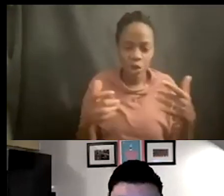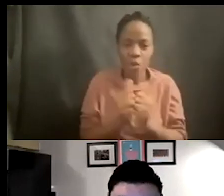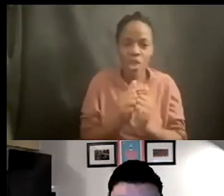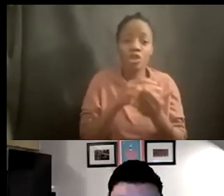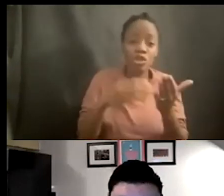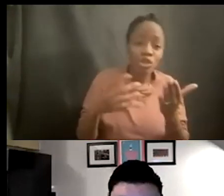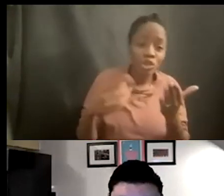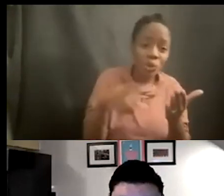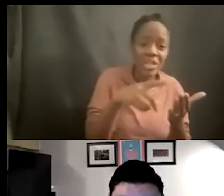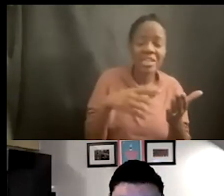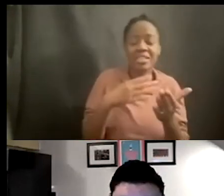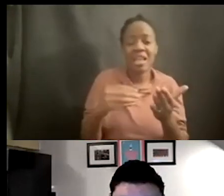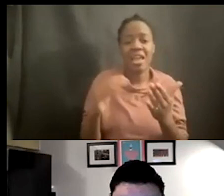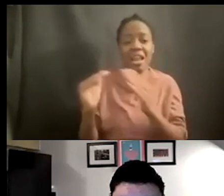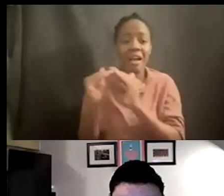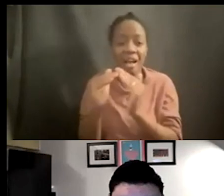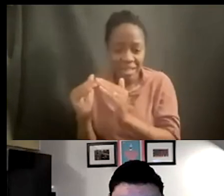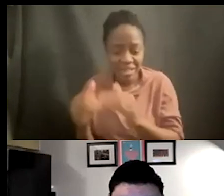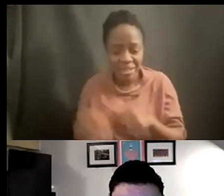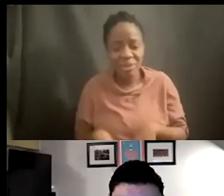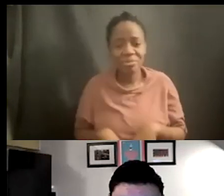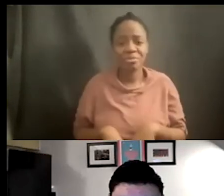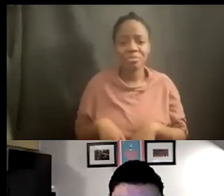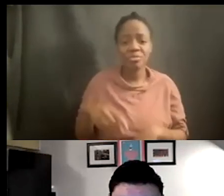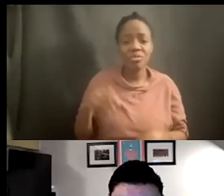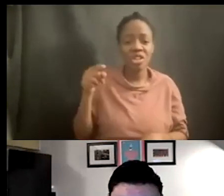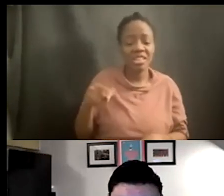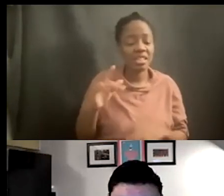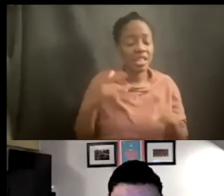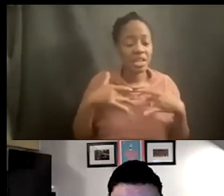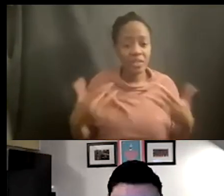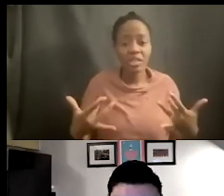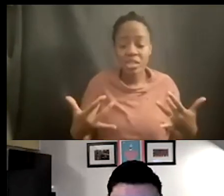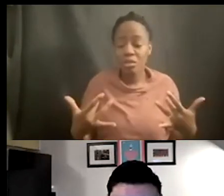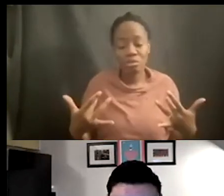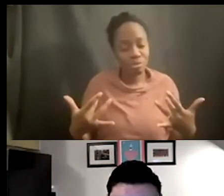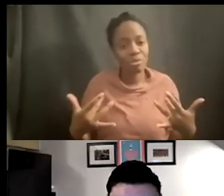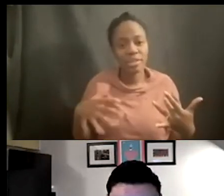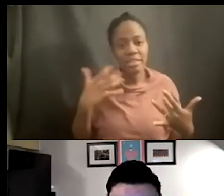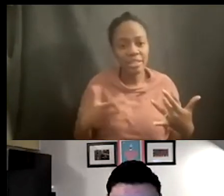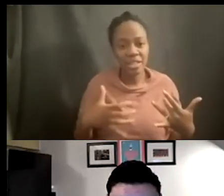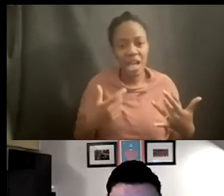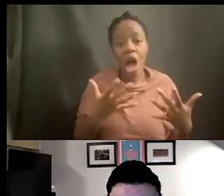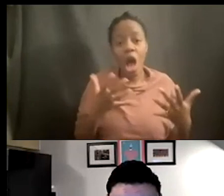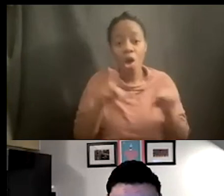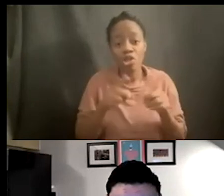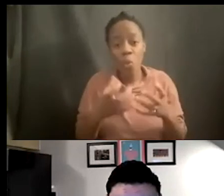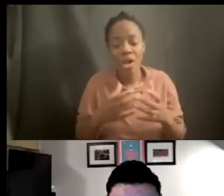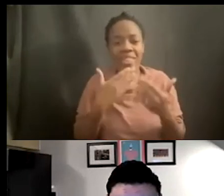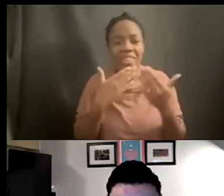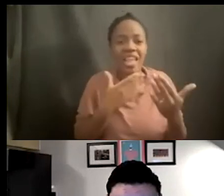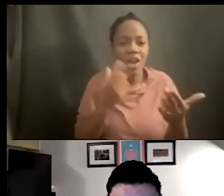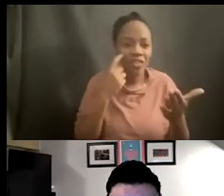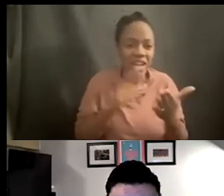an organization that has these events built into it. And I'd also like to thank and recognize